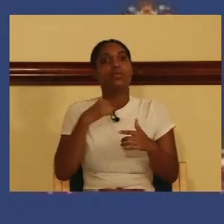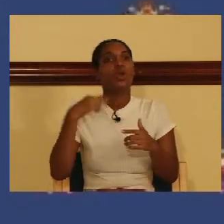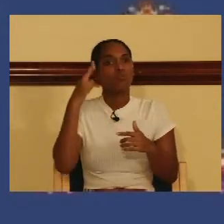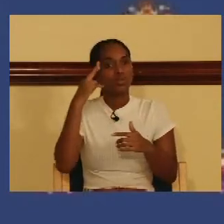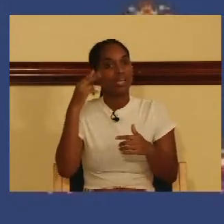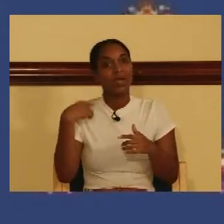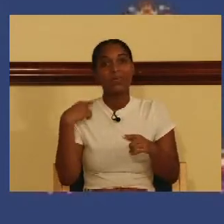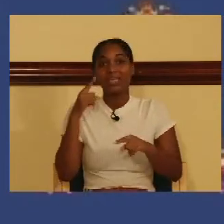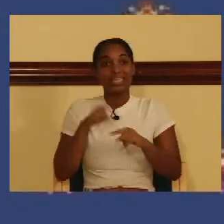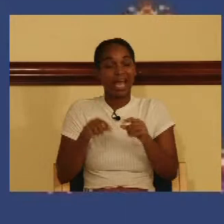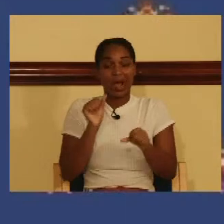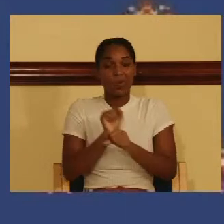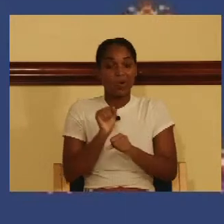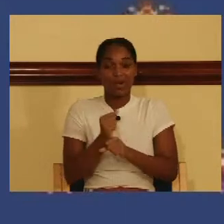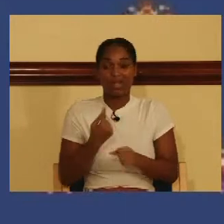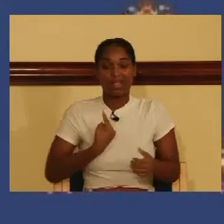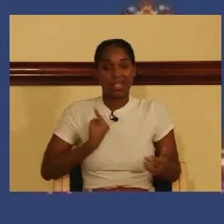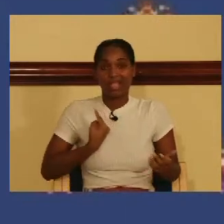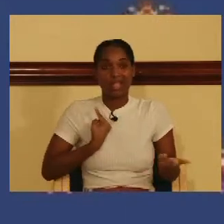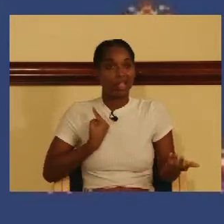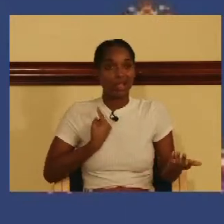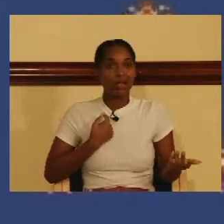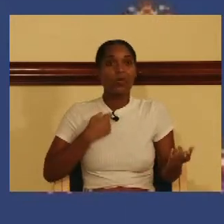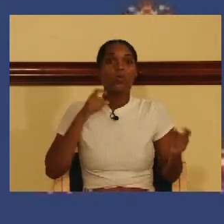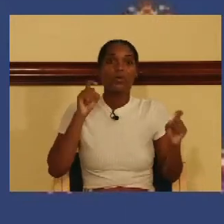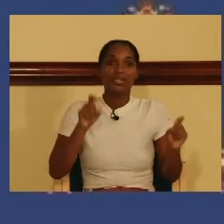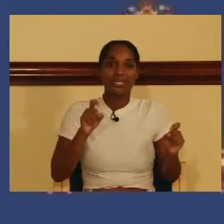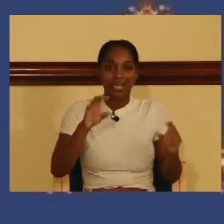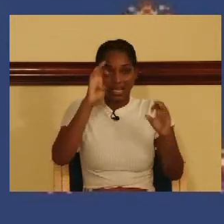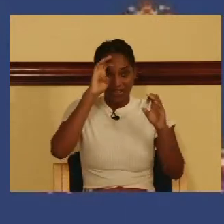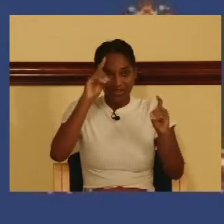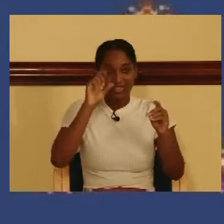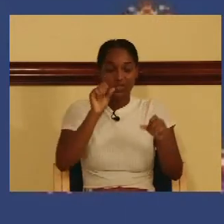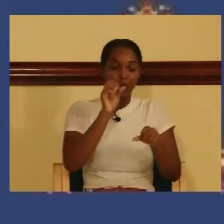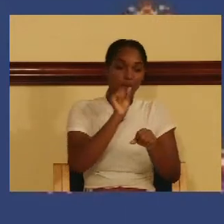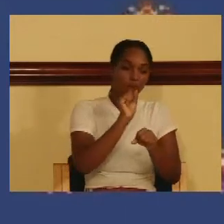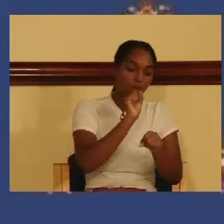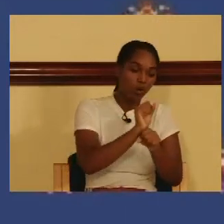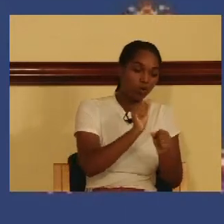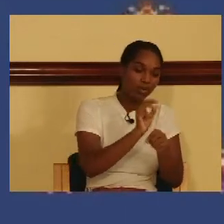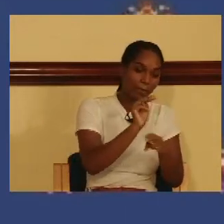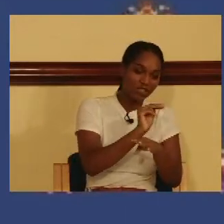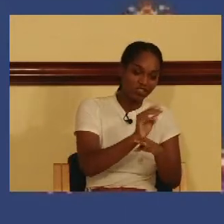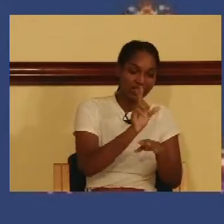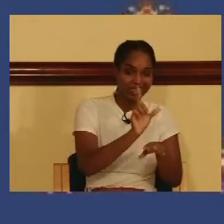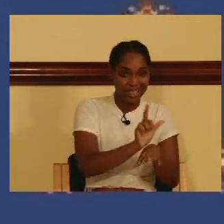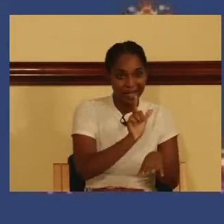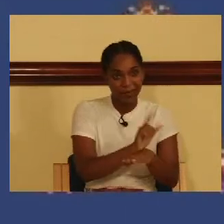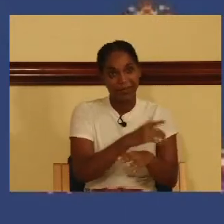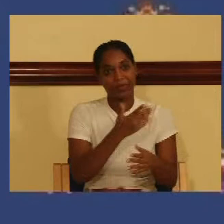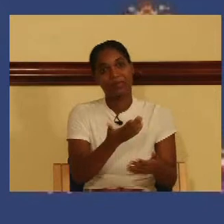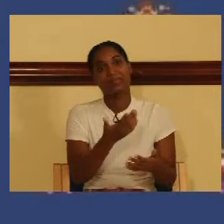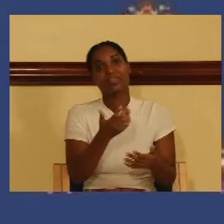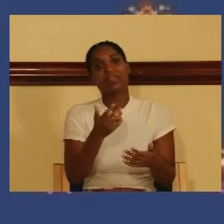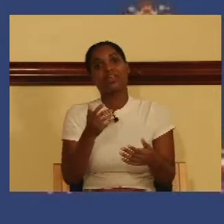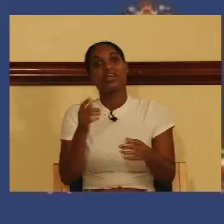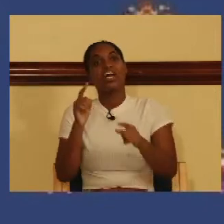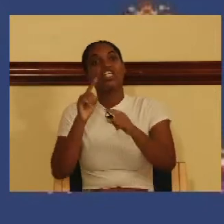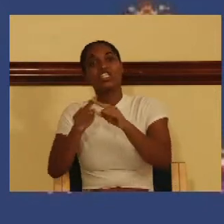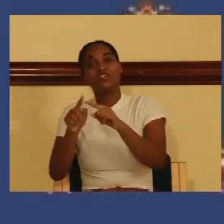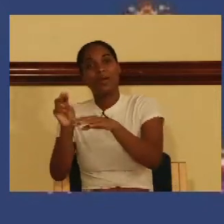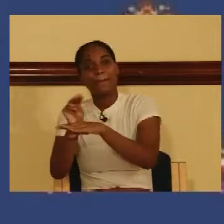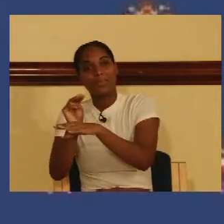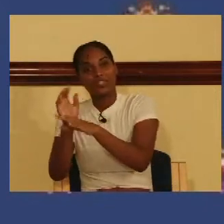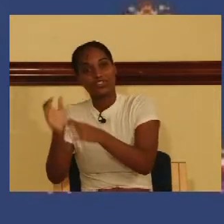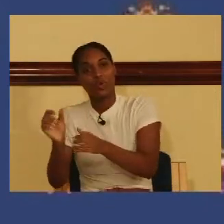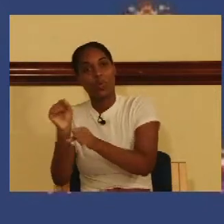cannot work in silos. So the Ministry of Education must work with the Ministry of Labor and with all the various organizations